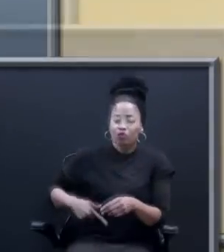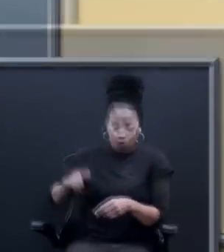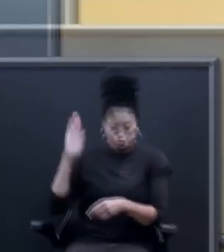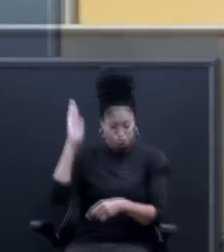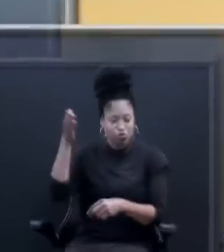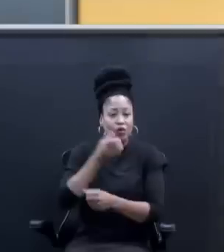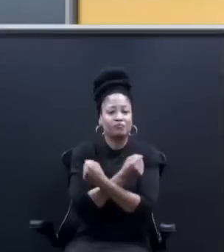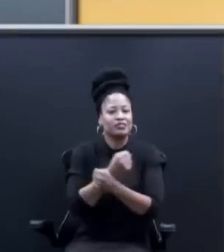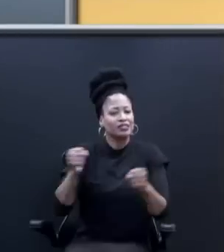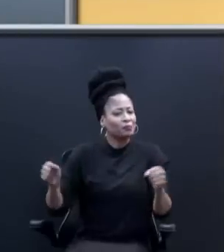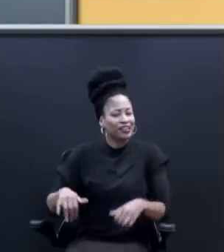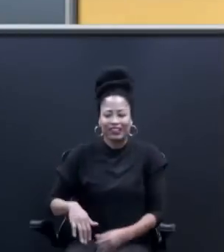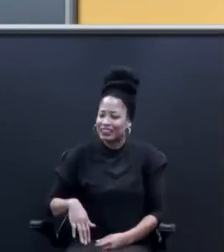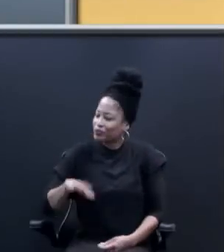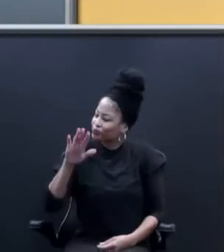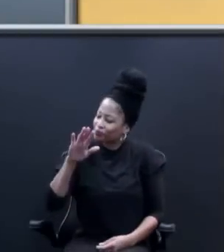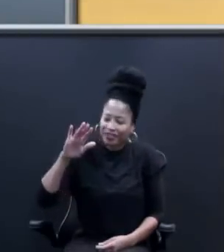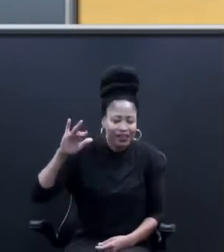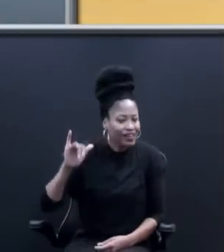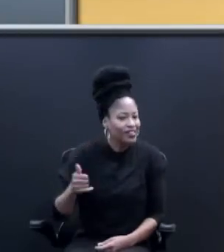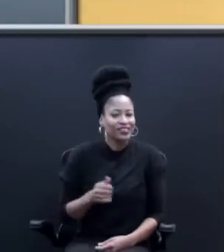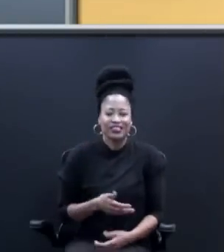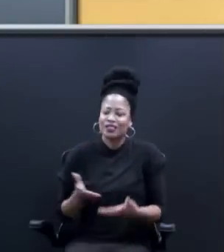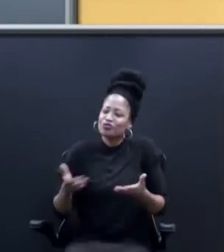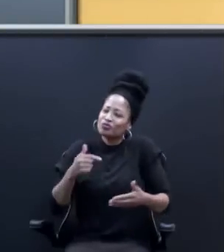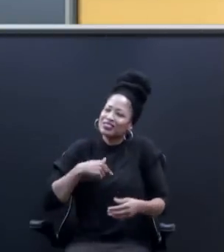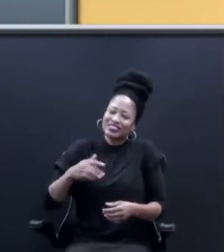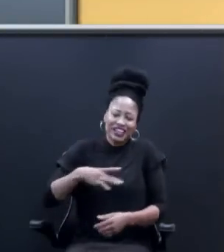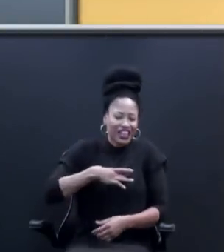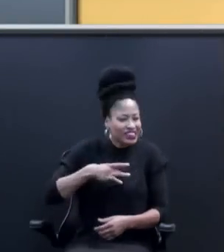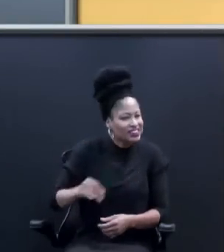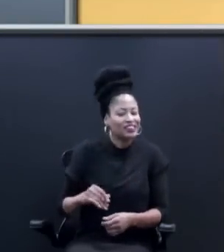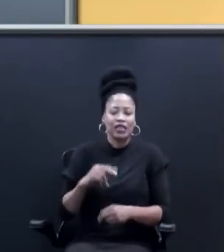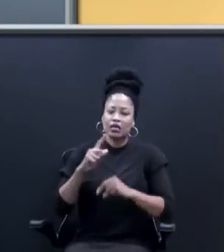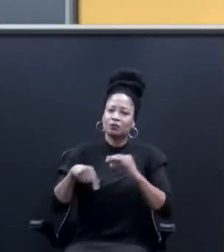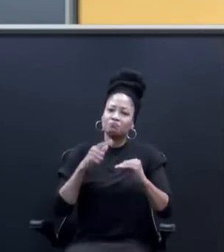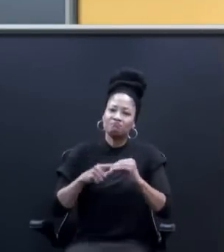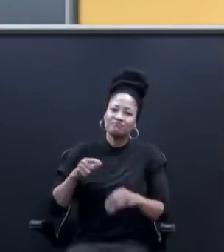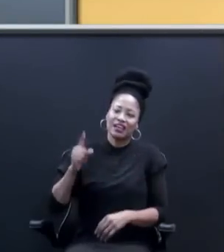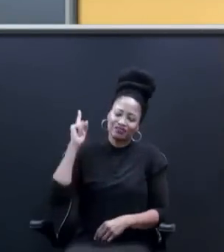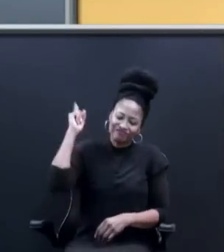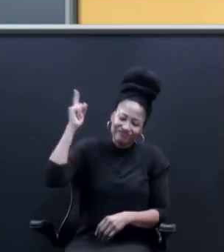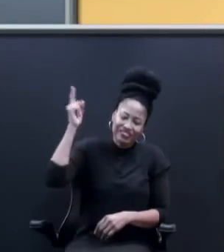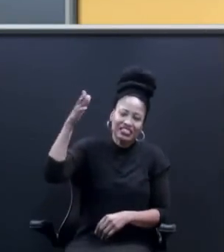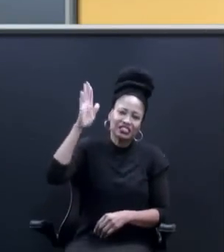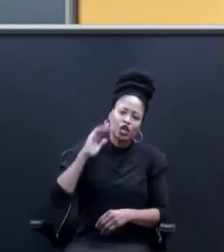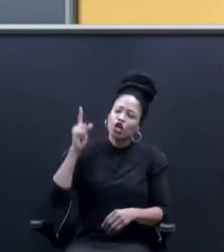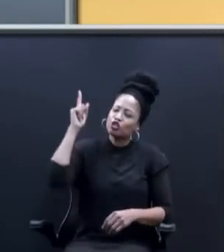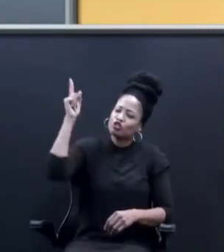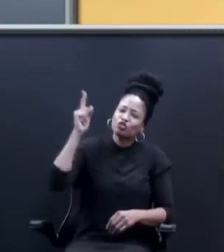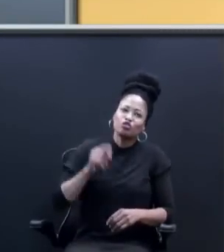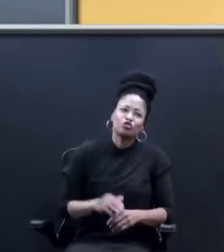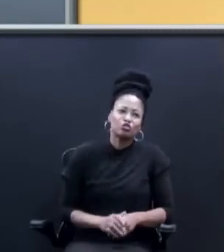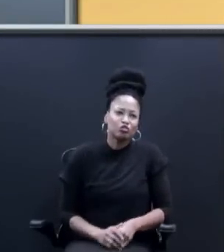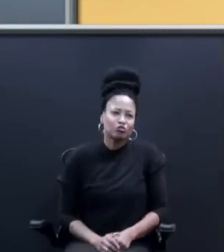God, sister and brother. On the last day, you see your error and call on him. He said, ye shall